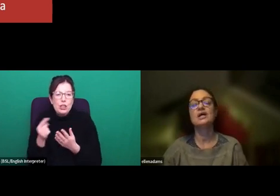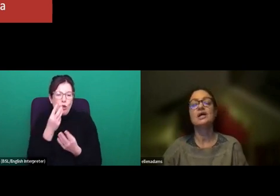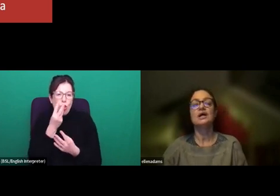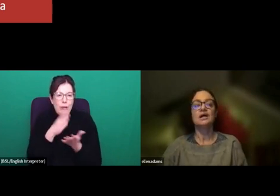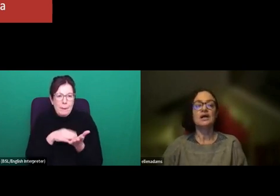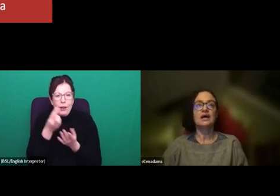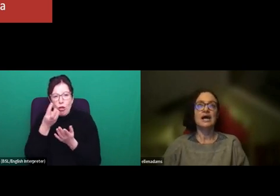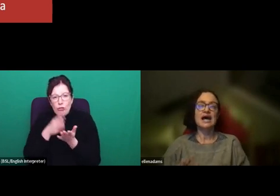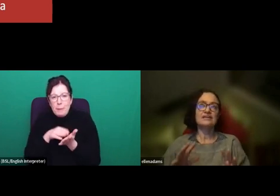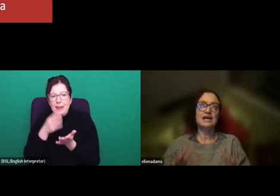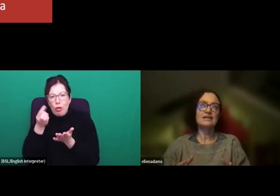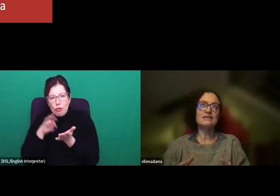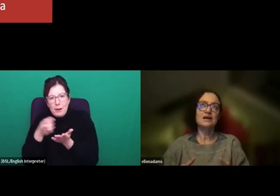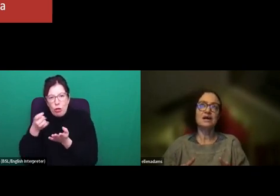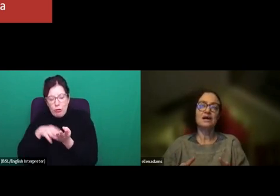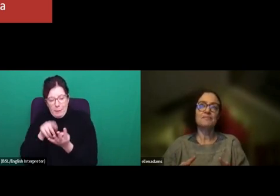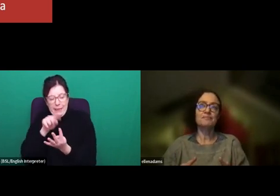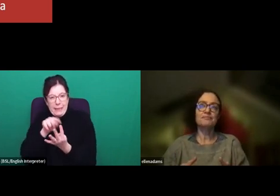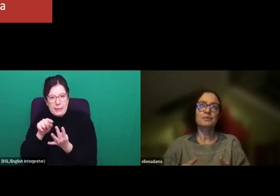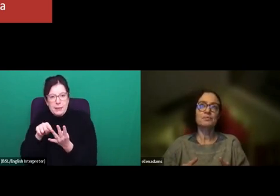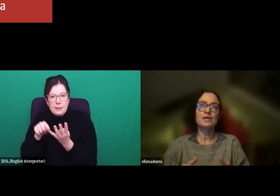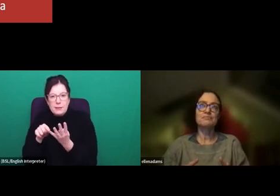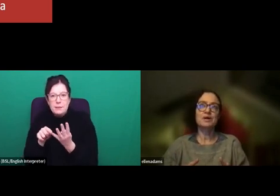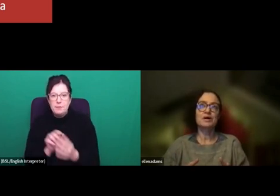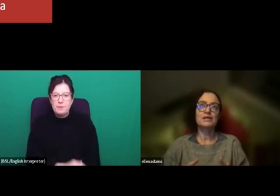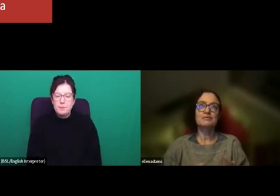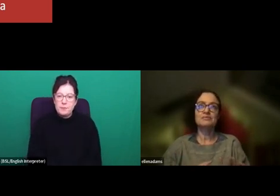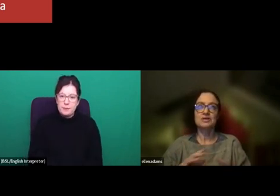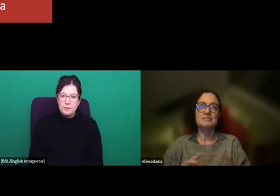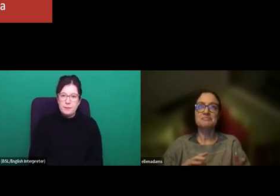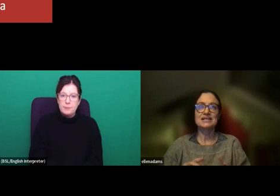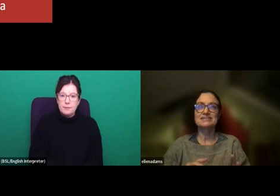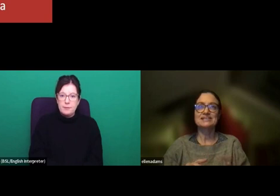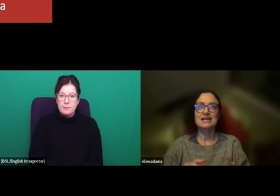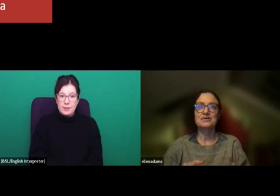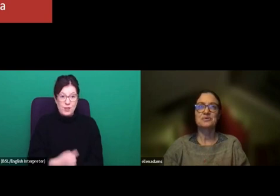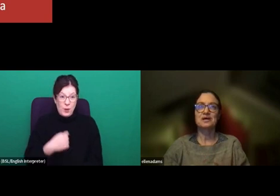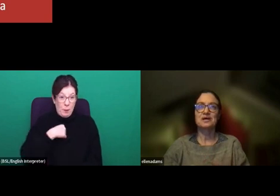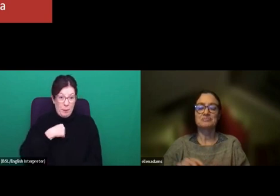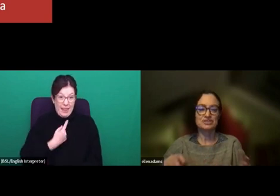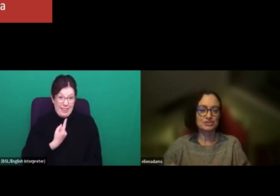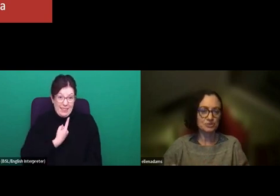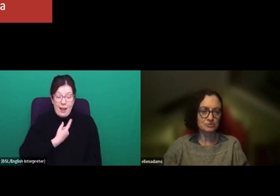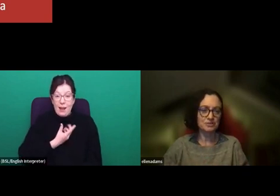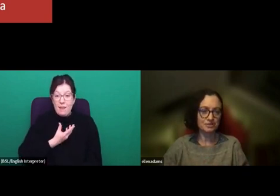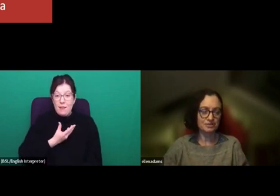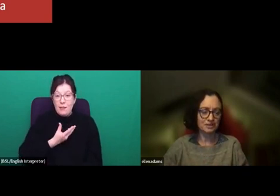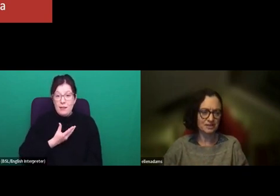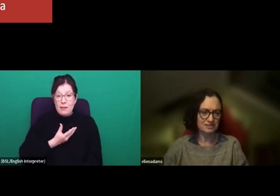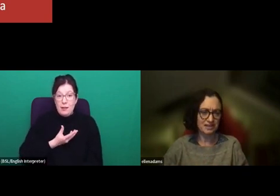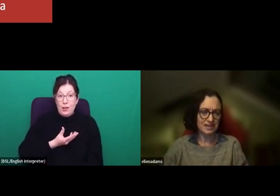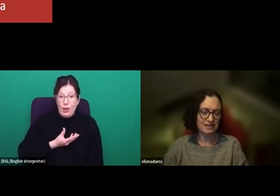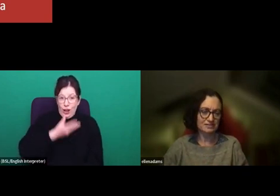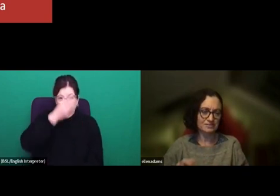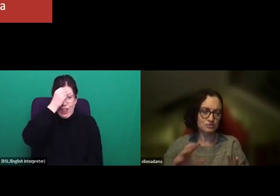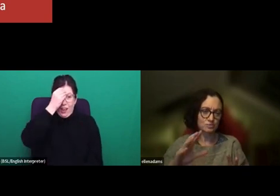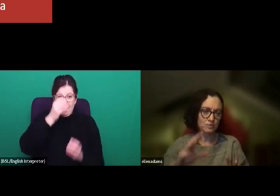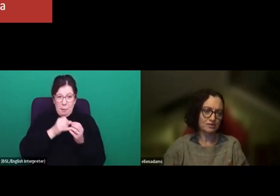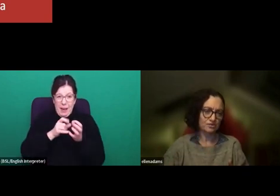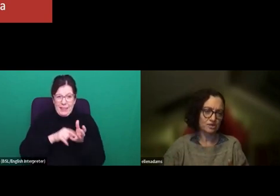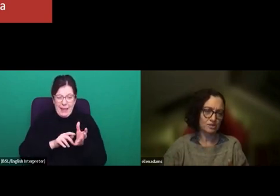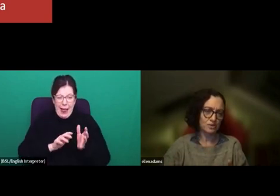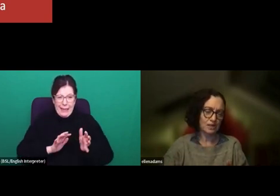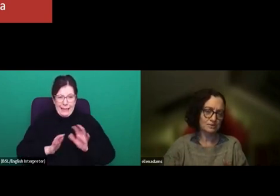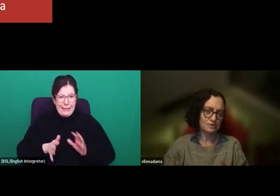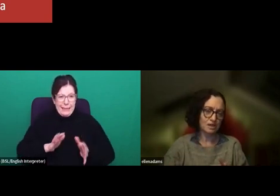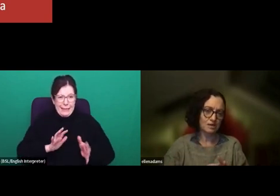each. And then with my learning BSL school book to hand, I sort of